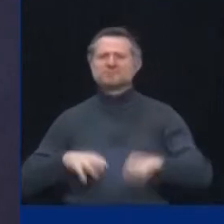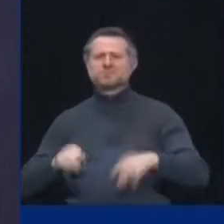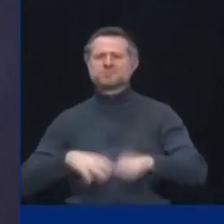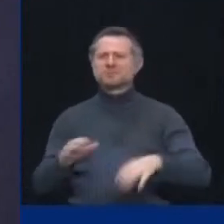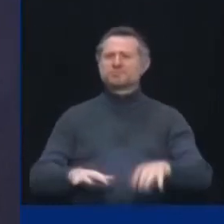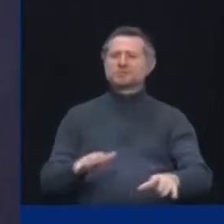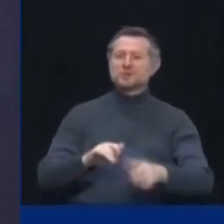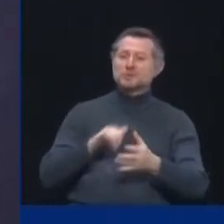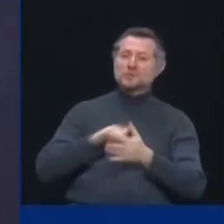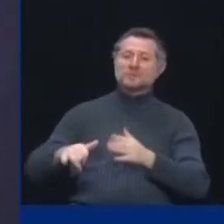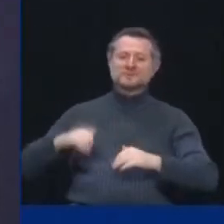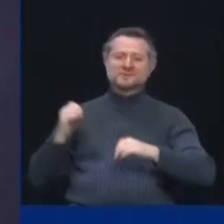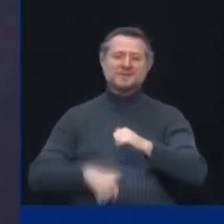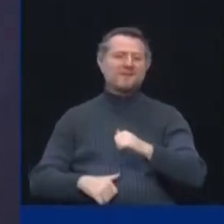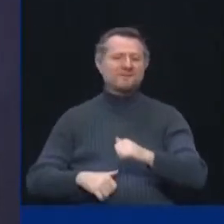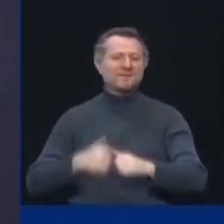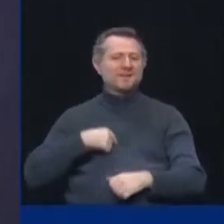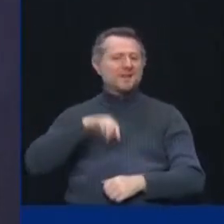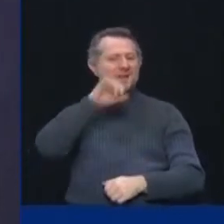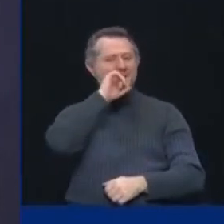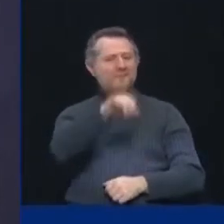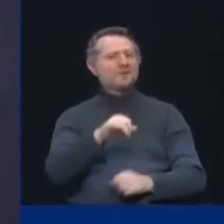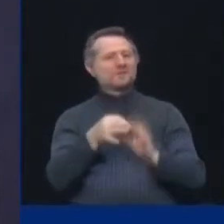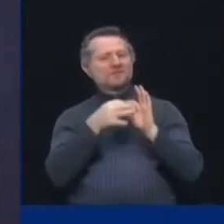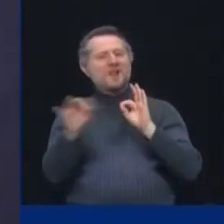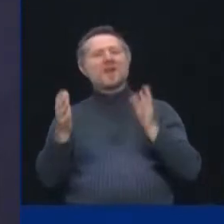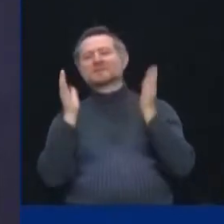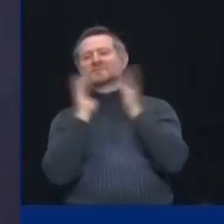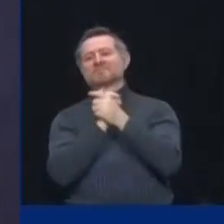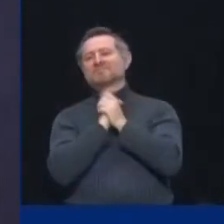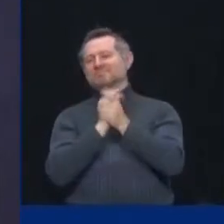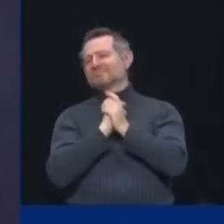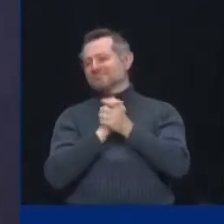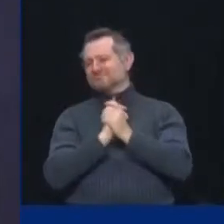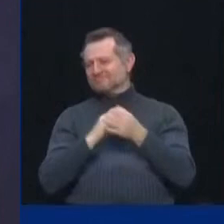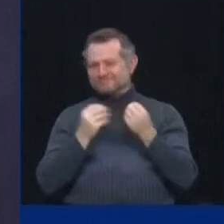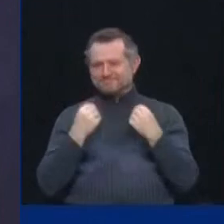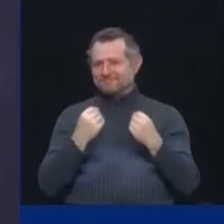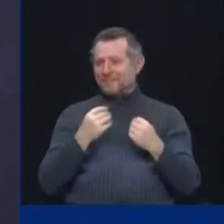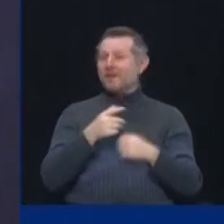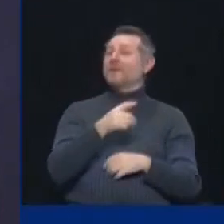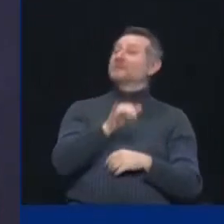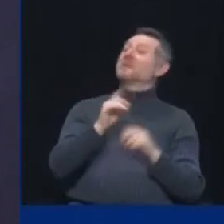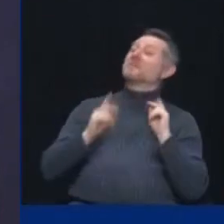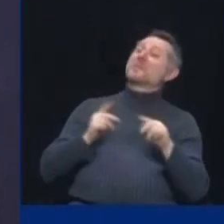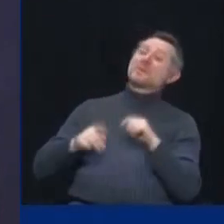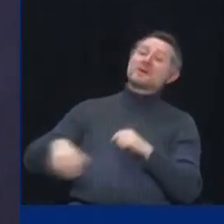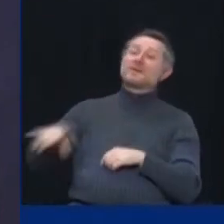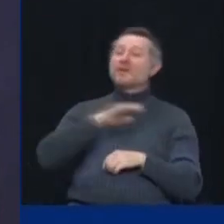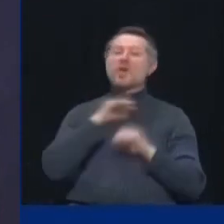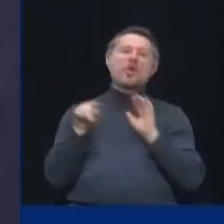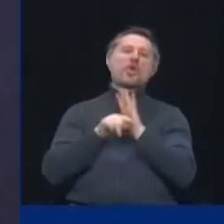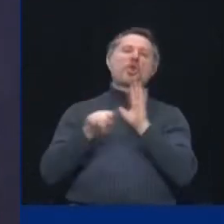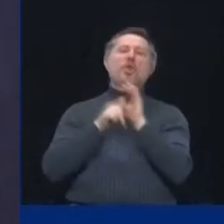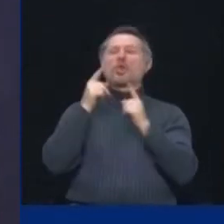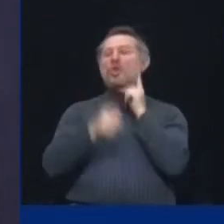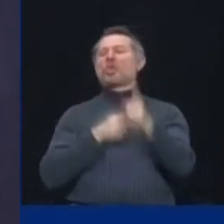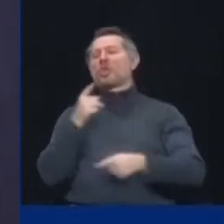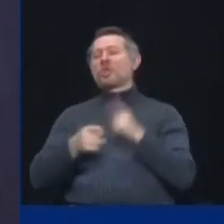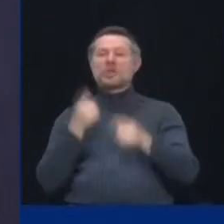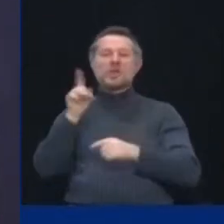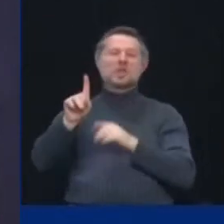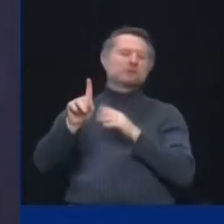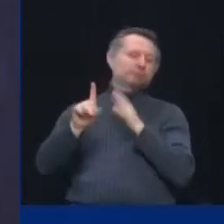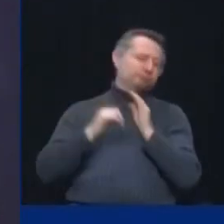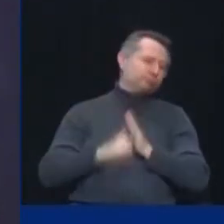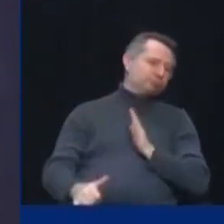that expression. That's what they say about us behind our back. You know, I worked in the federal government for a lot of years. I